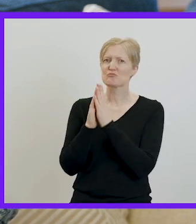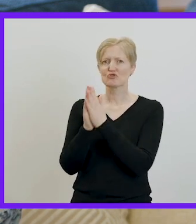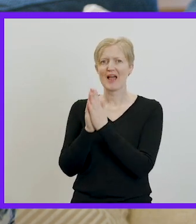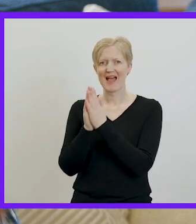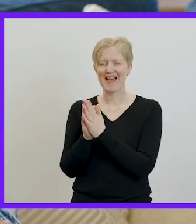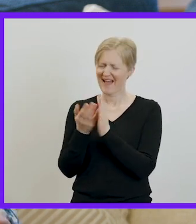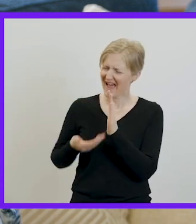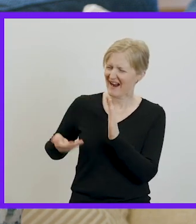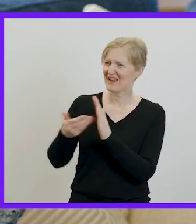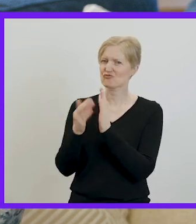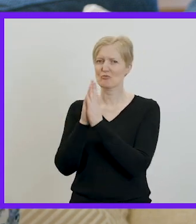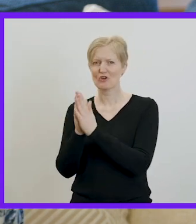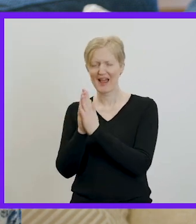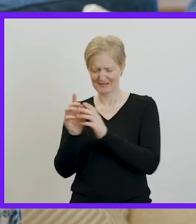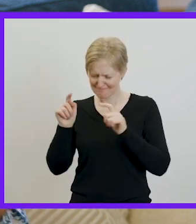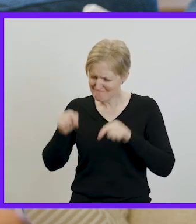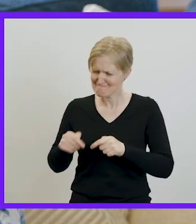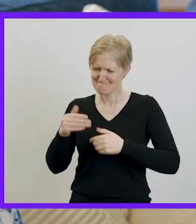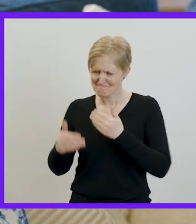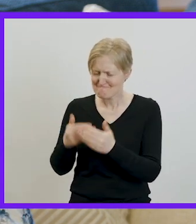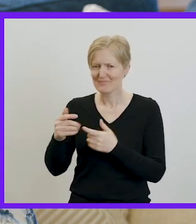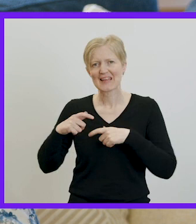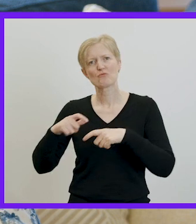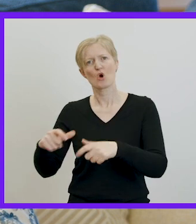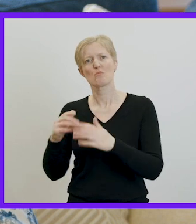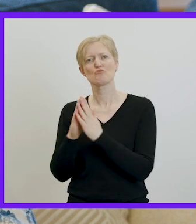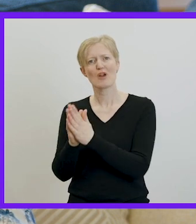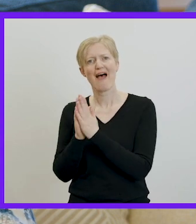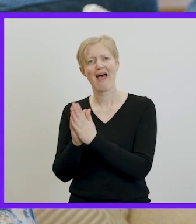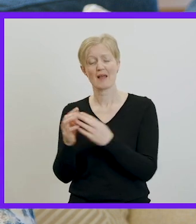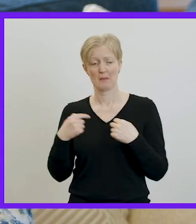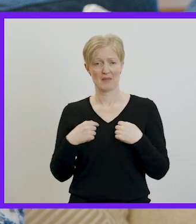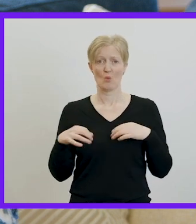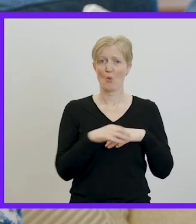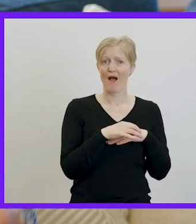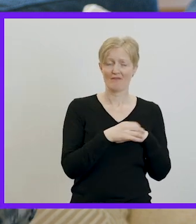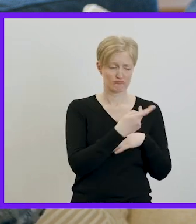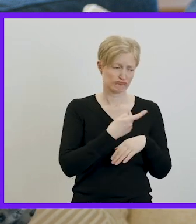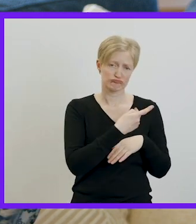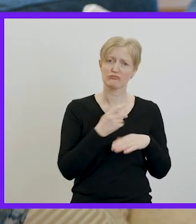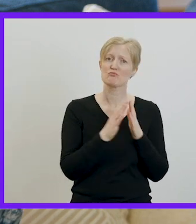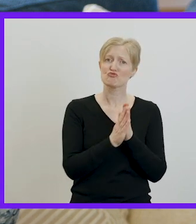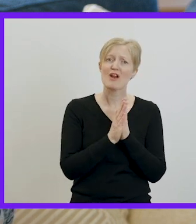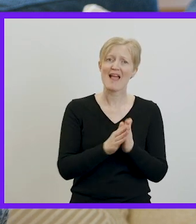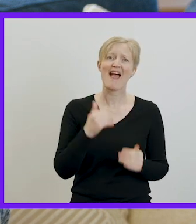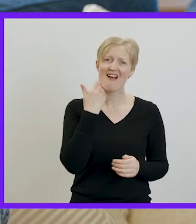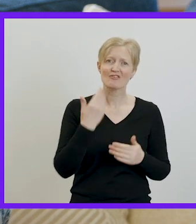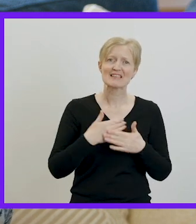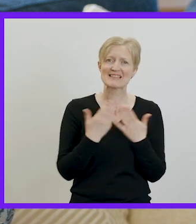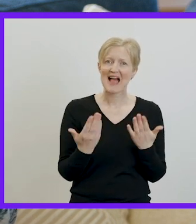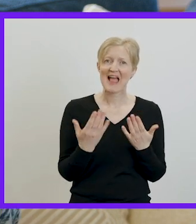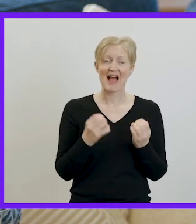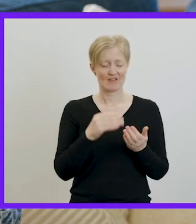by adding more prayers. We continue to pray. My wife Liz and I pray every day and we have a list of people we pray